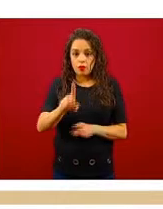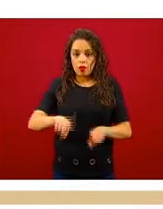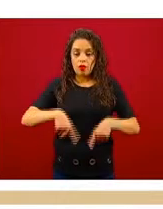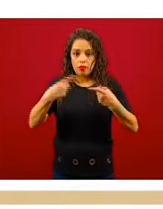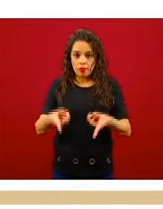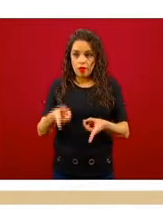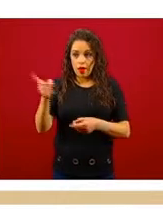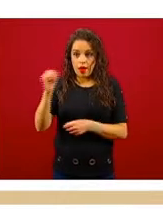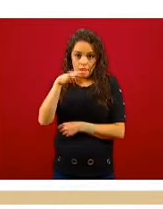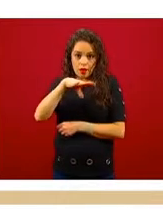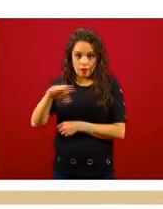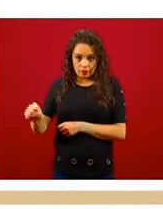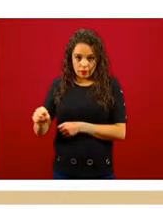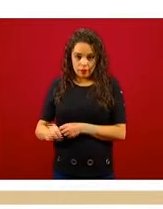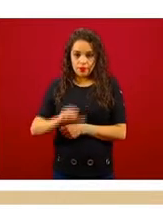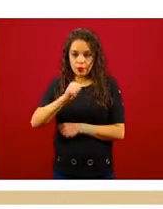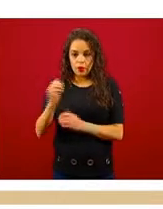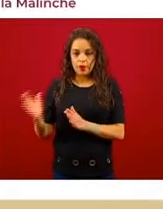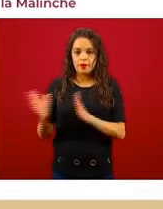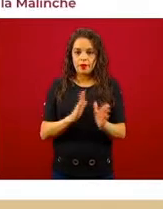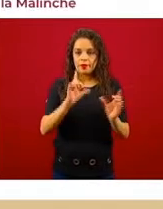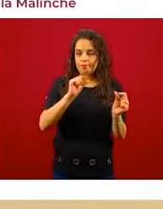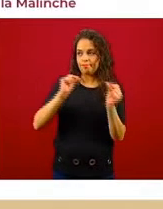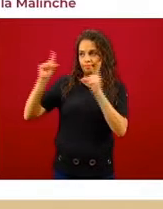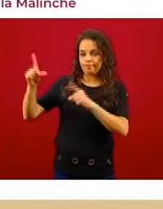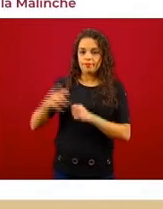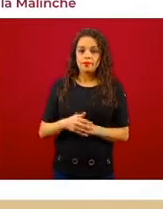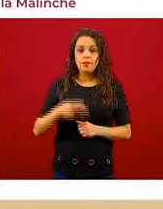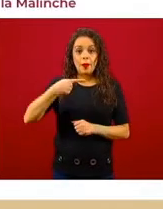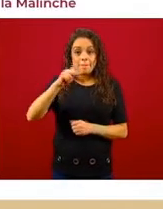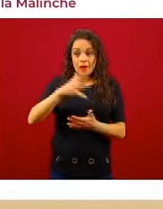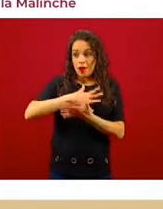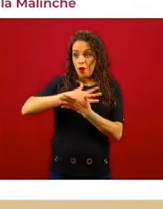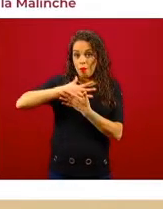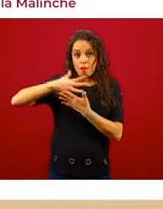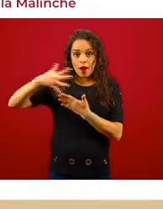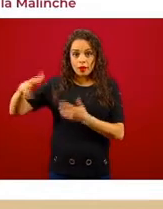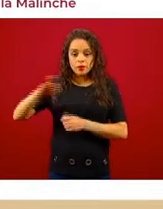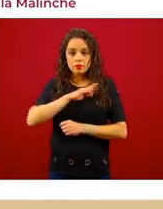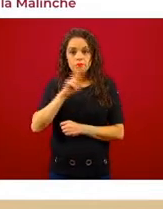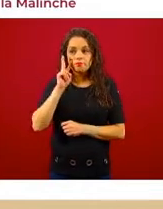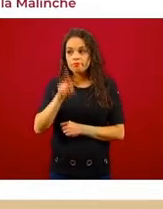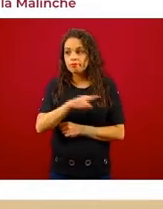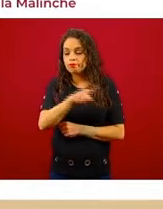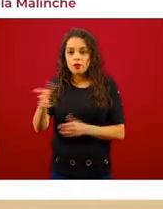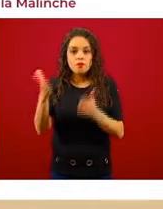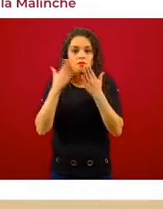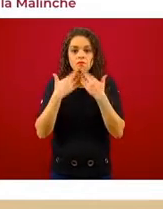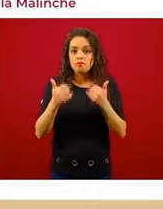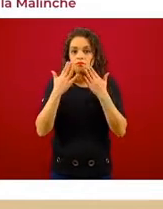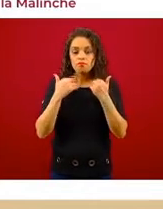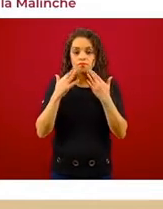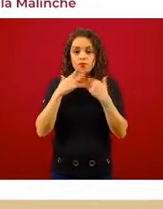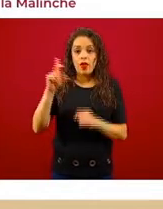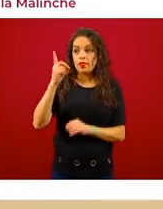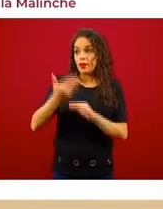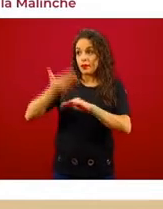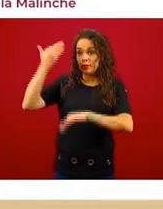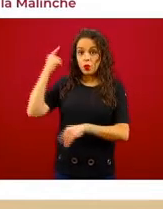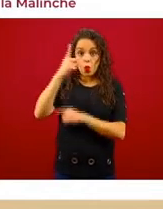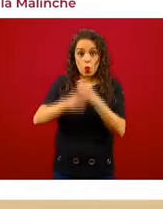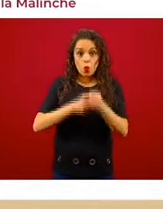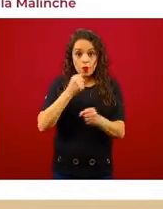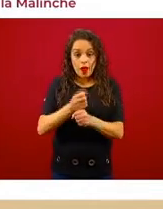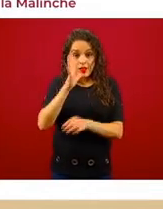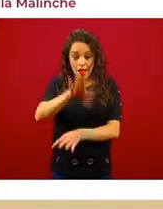They will also receive insurance for childcare. But the majority of domestic workers don't have this.